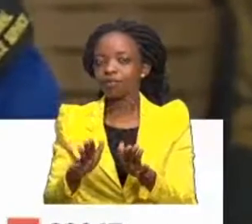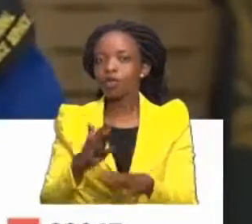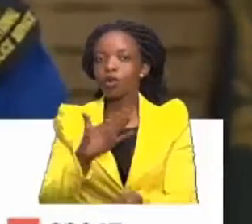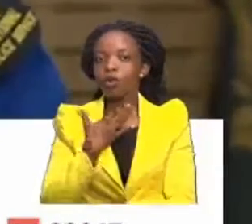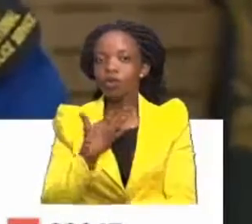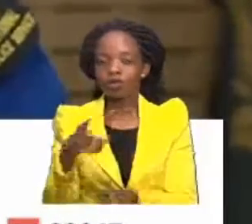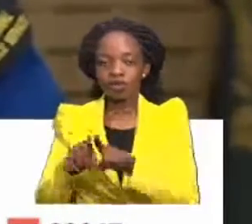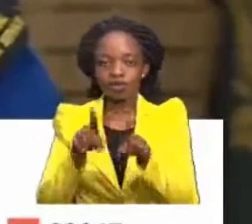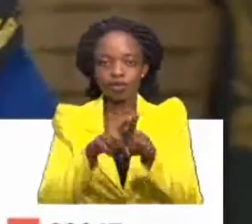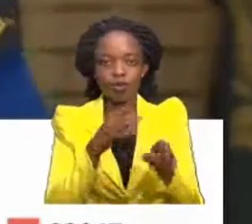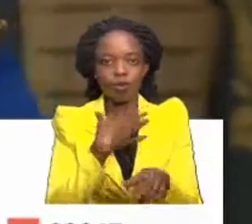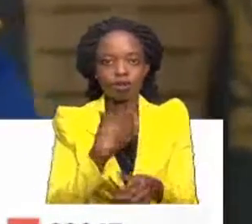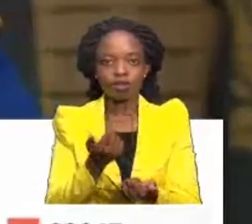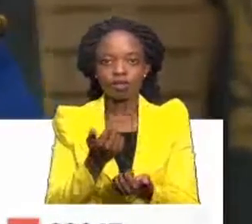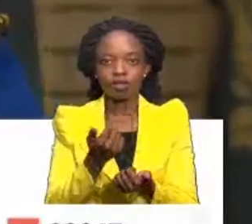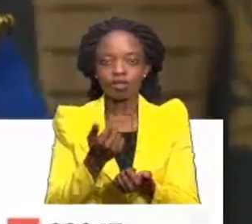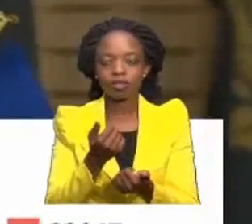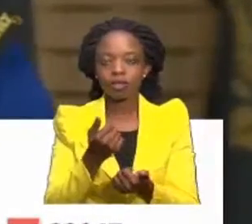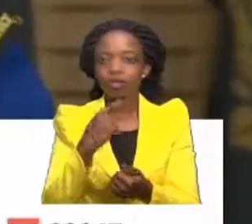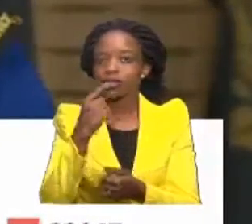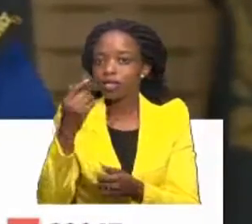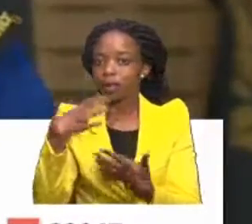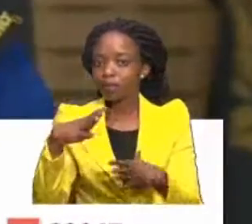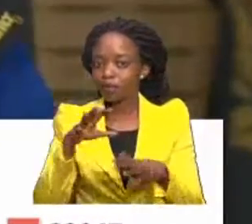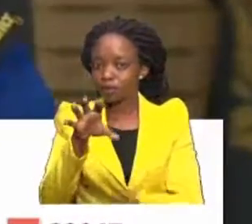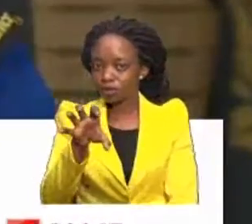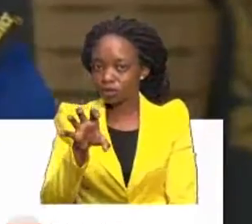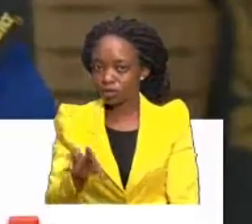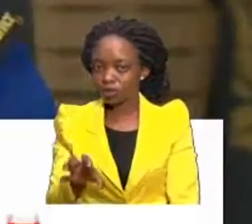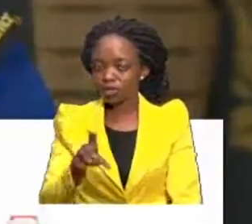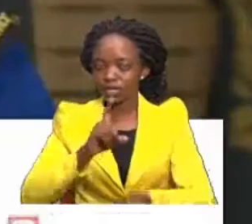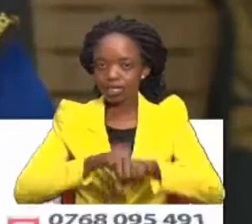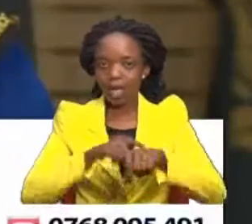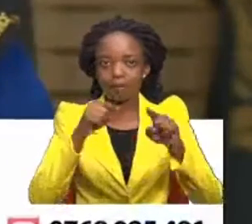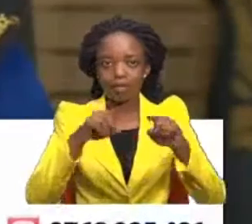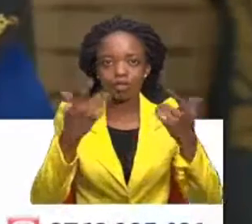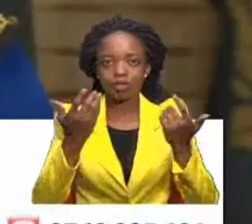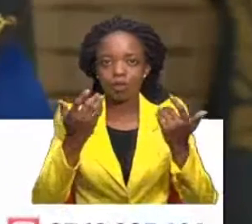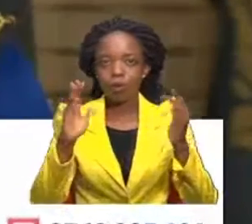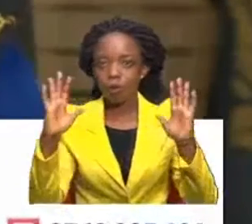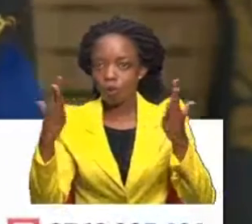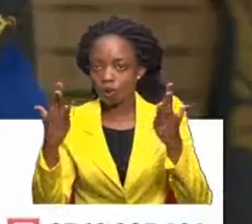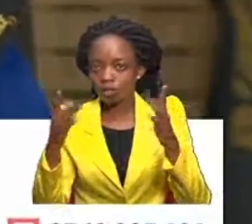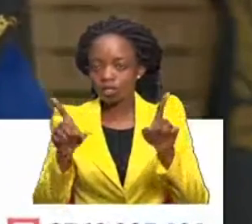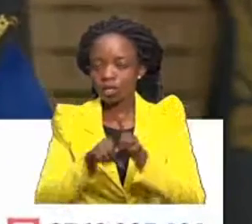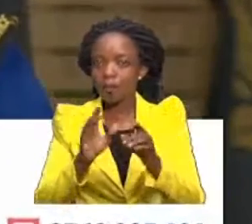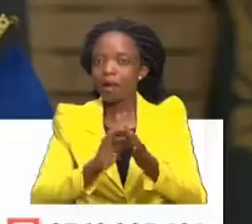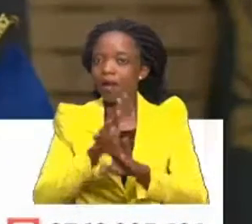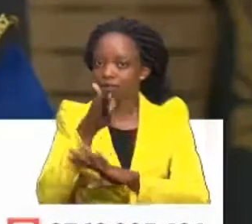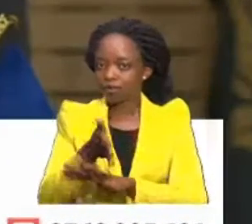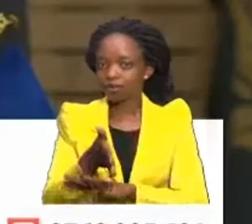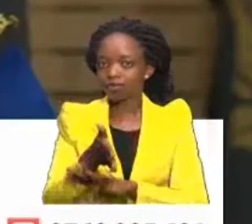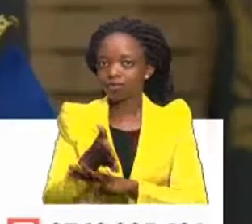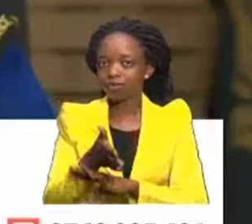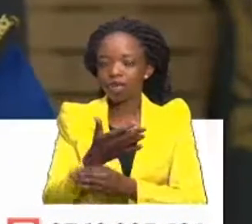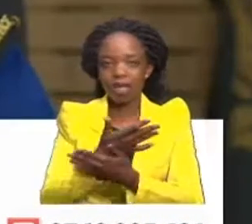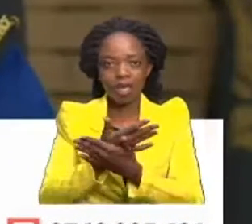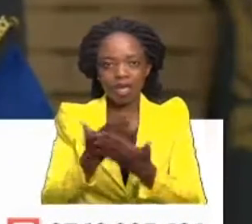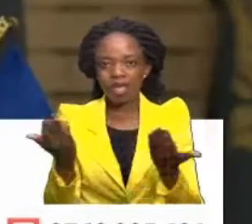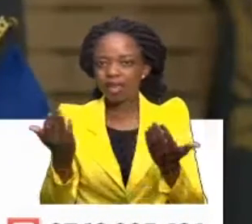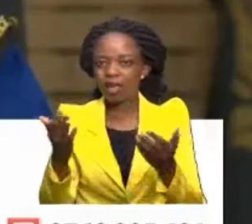I'll also like to warn passengers during this season and even after, any